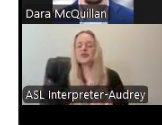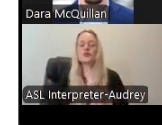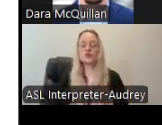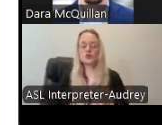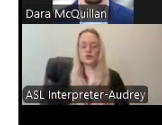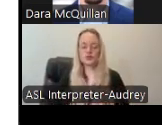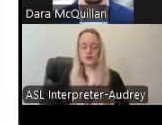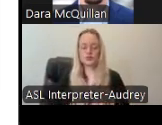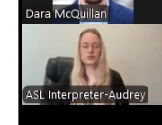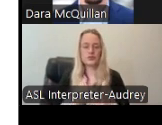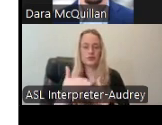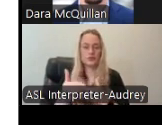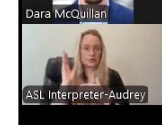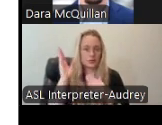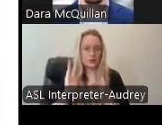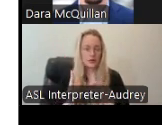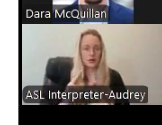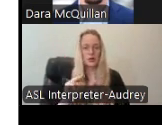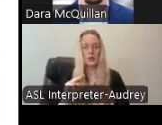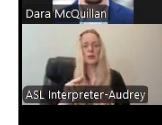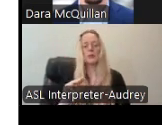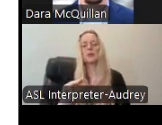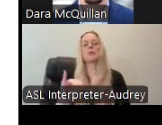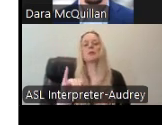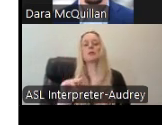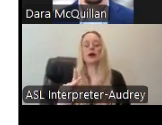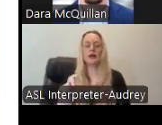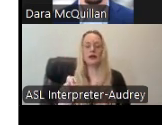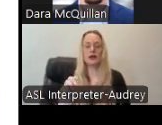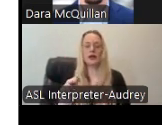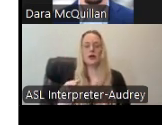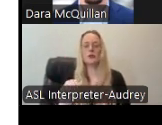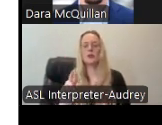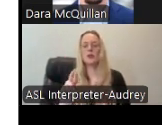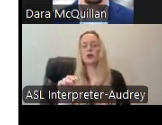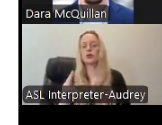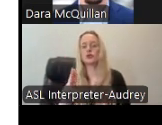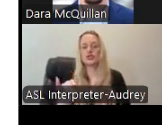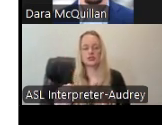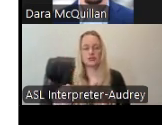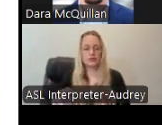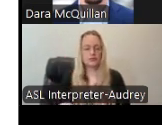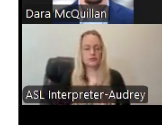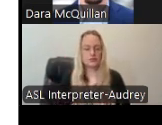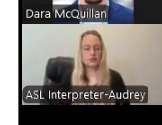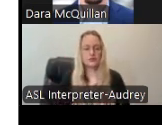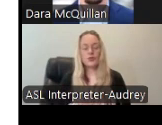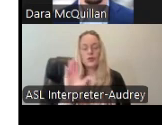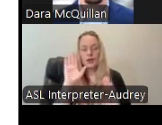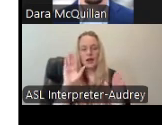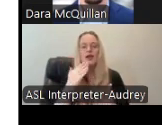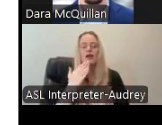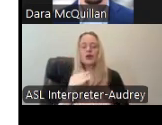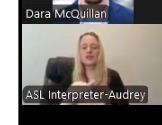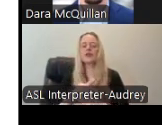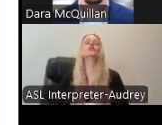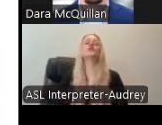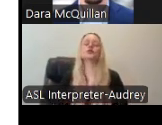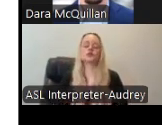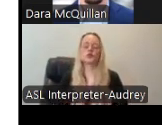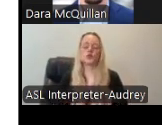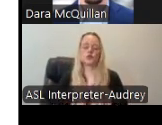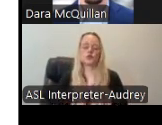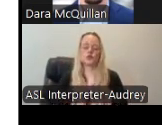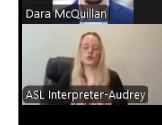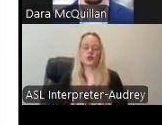Thank you. Next is Mike Marcucci. Mike Marcucci. Hi, good evening. I've